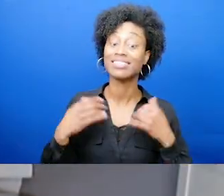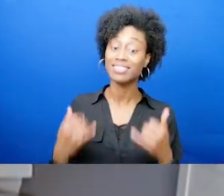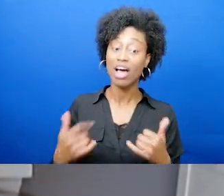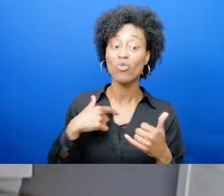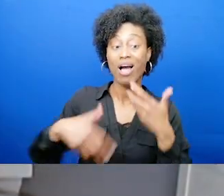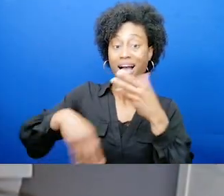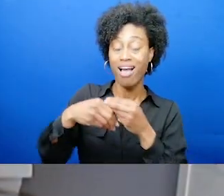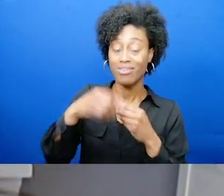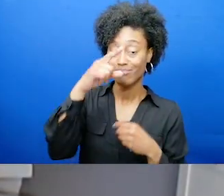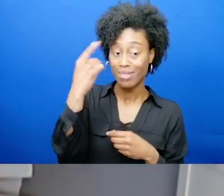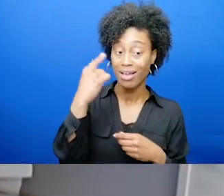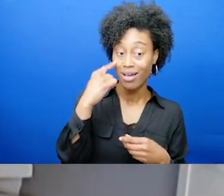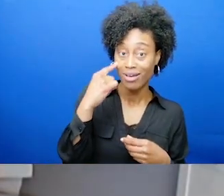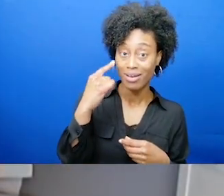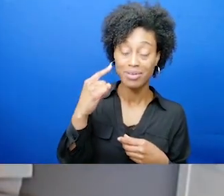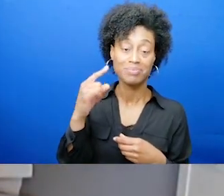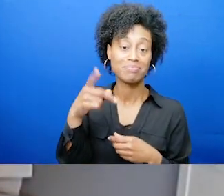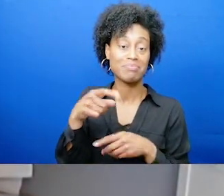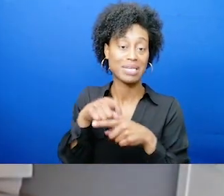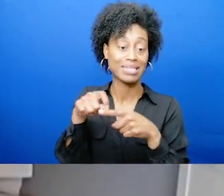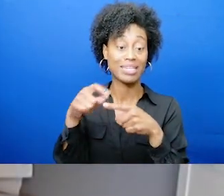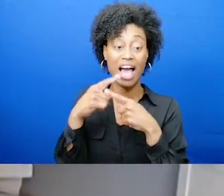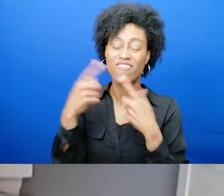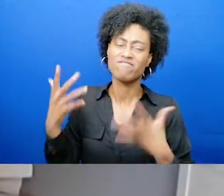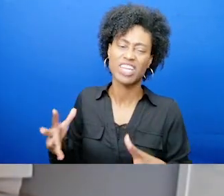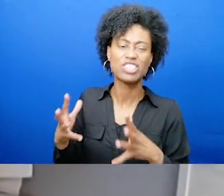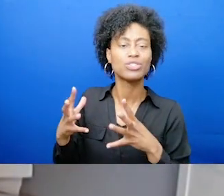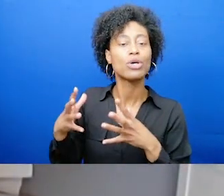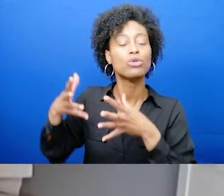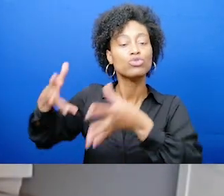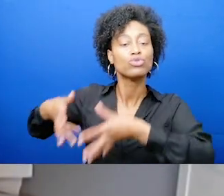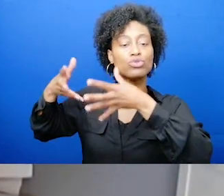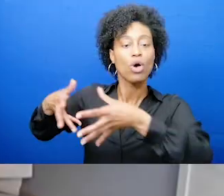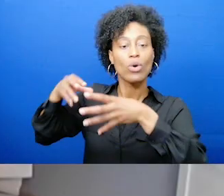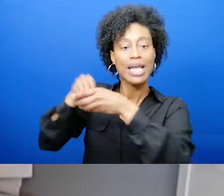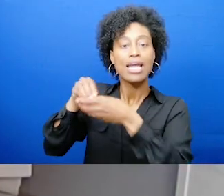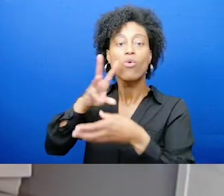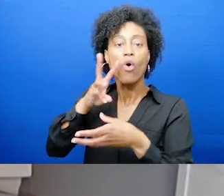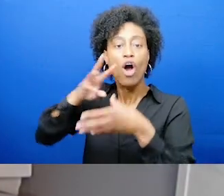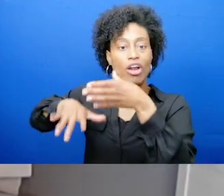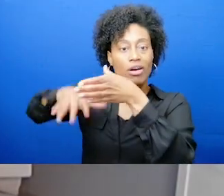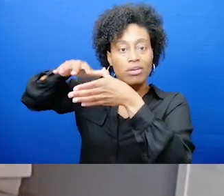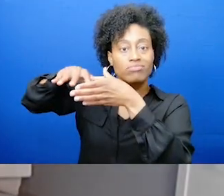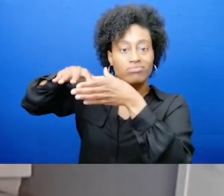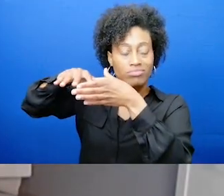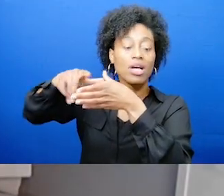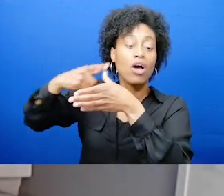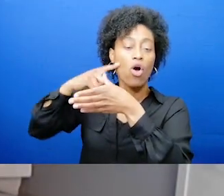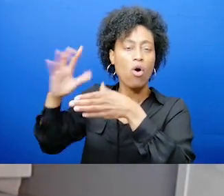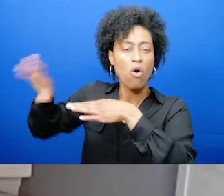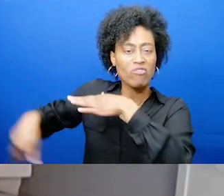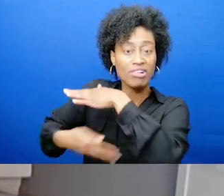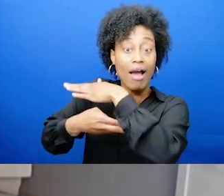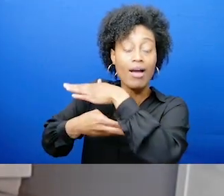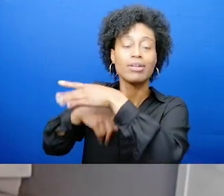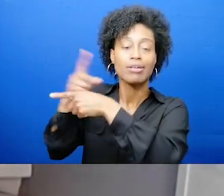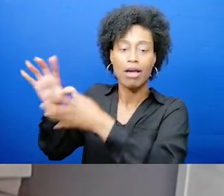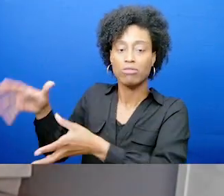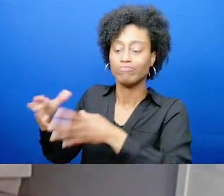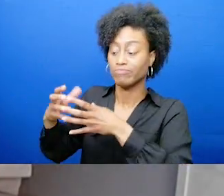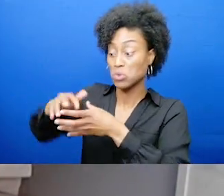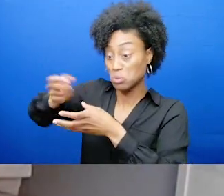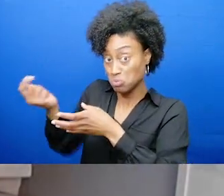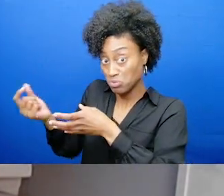Next, I'm going to add the black-eyed peas. I soaked these black-eyed peas overnight, and now we want to add these to the Instant